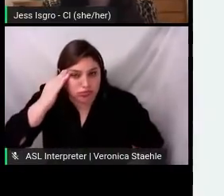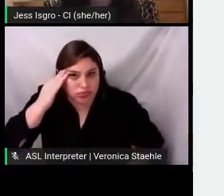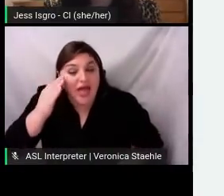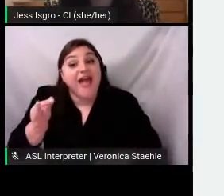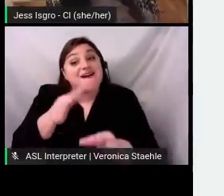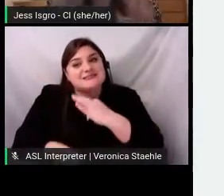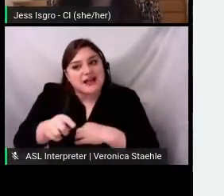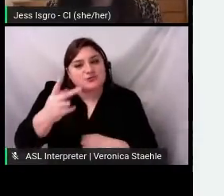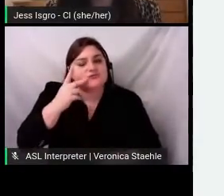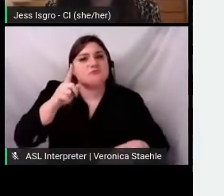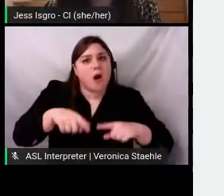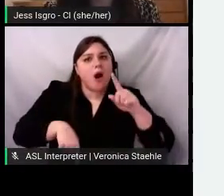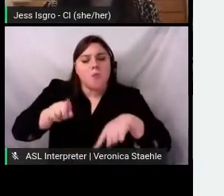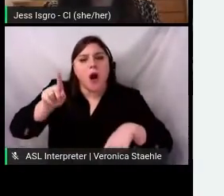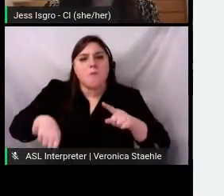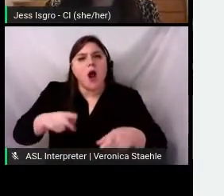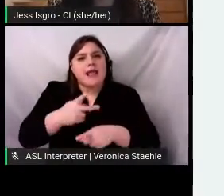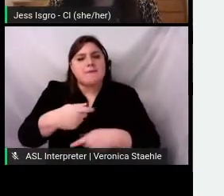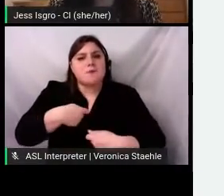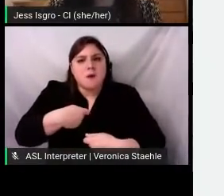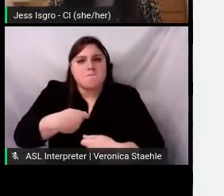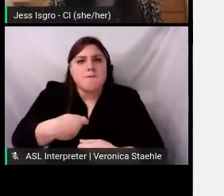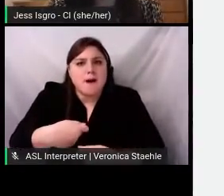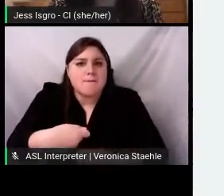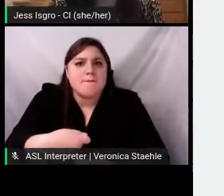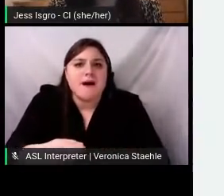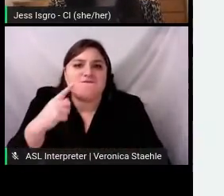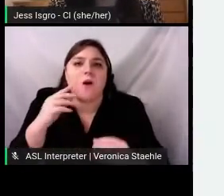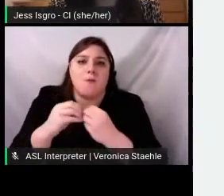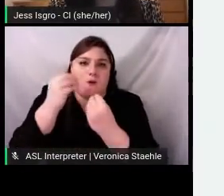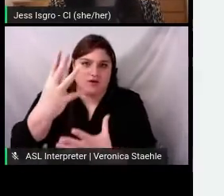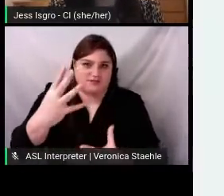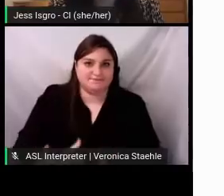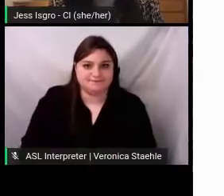with the series itself and with additional content.